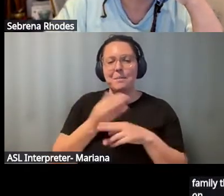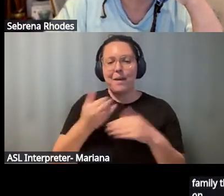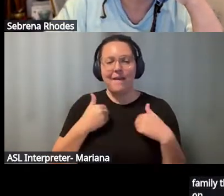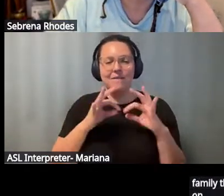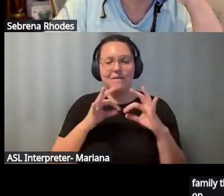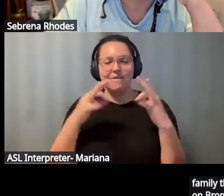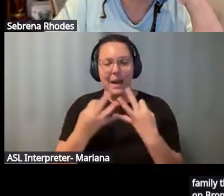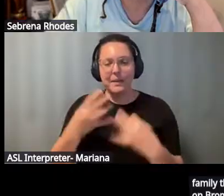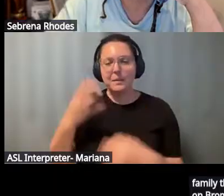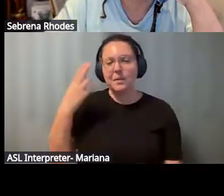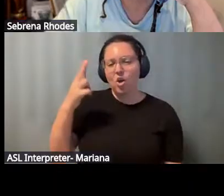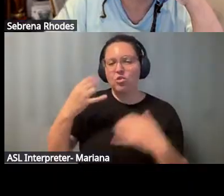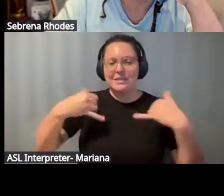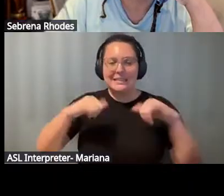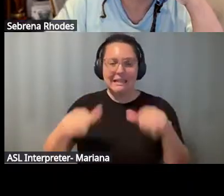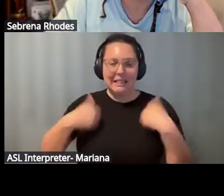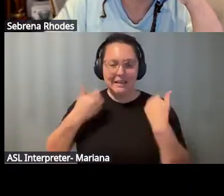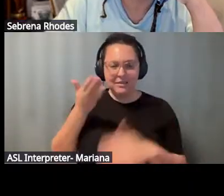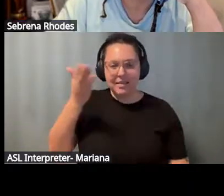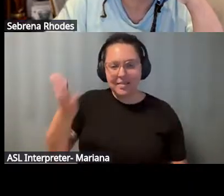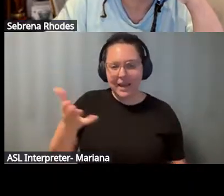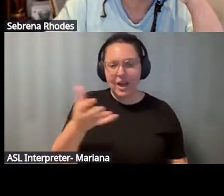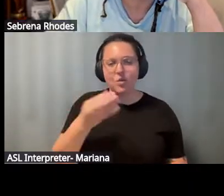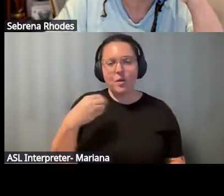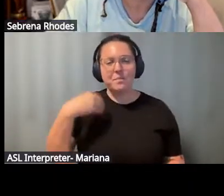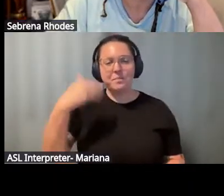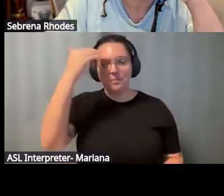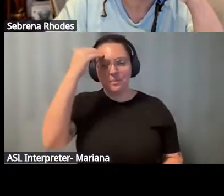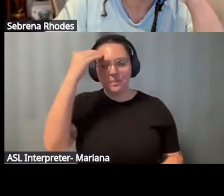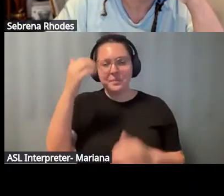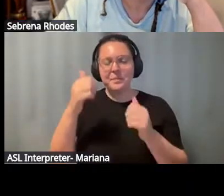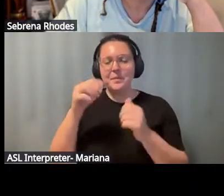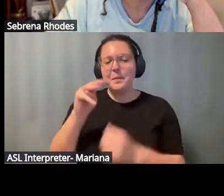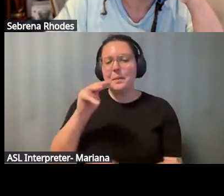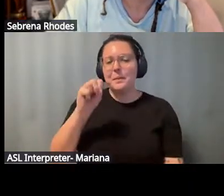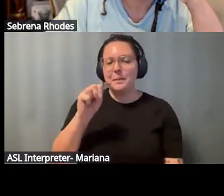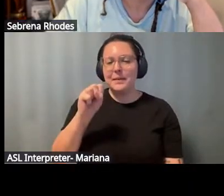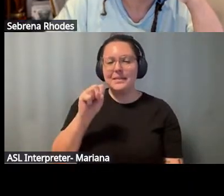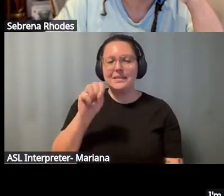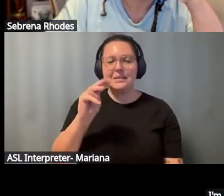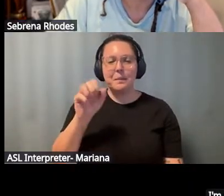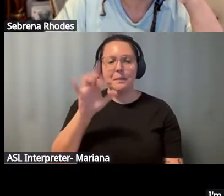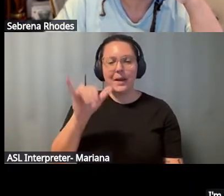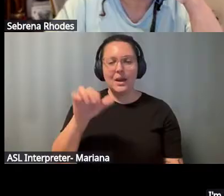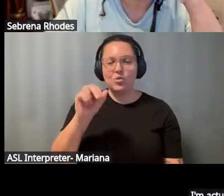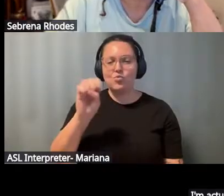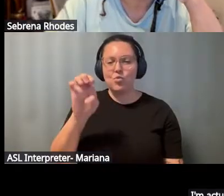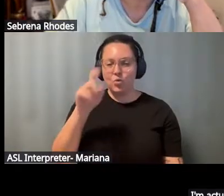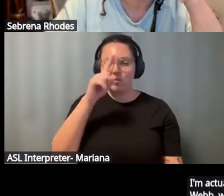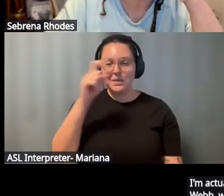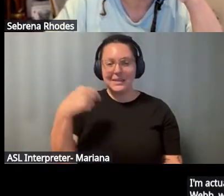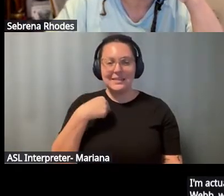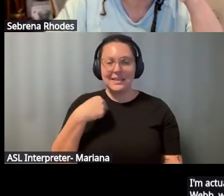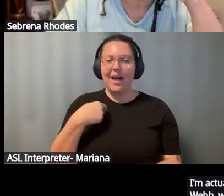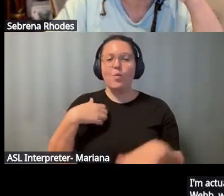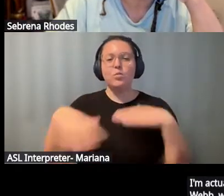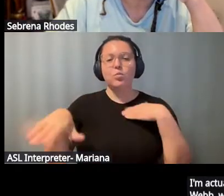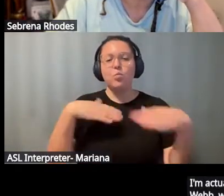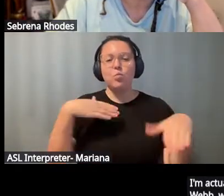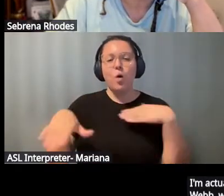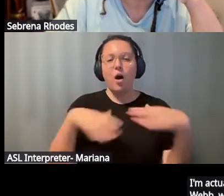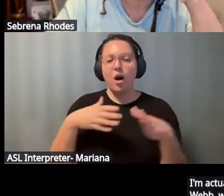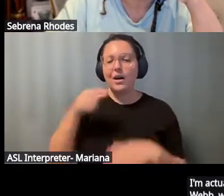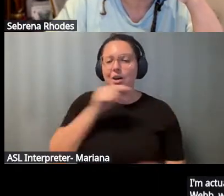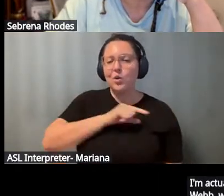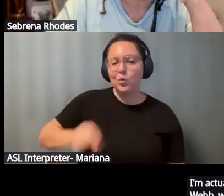Sims. I'm actually familiar with Miss Mary Rose because when I went to Ruth K. Webb, we would walk past Queen Street where she actually lived